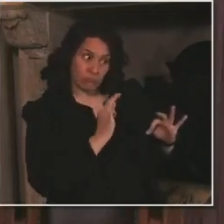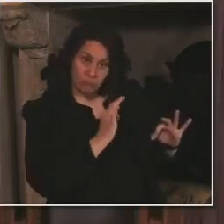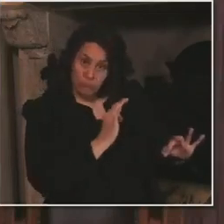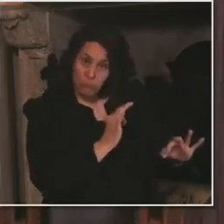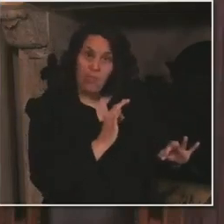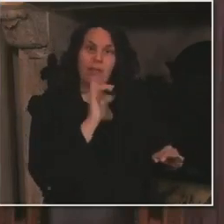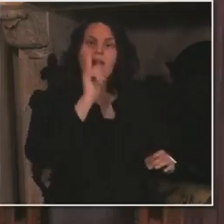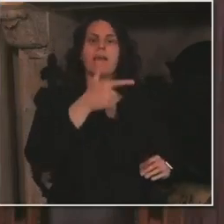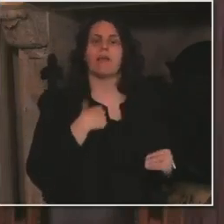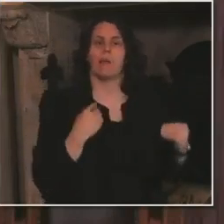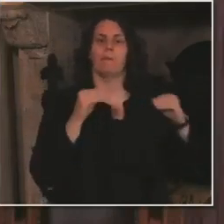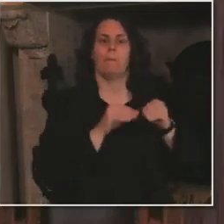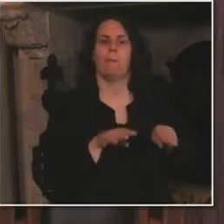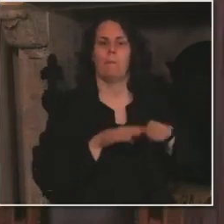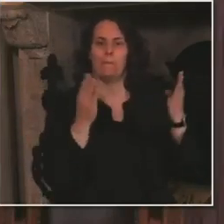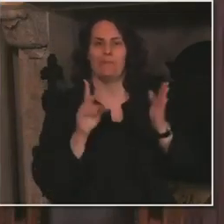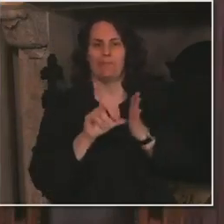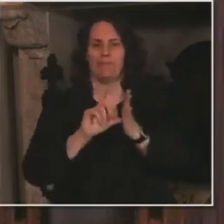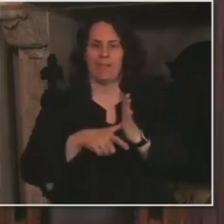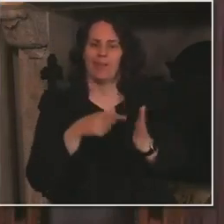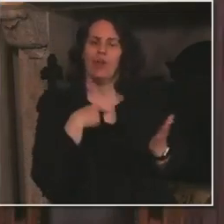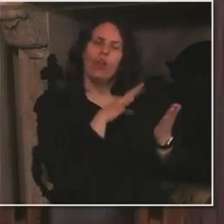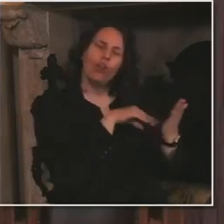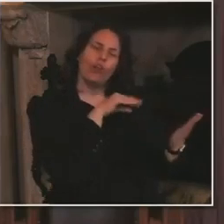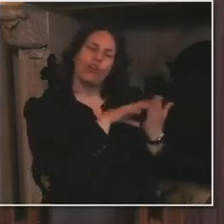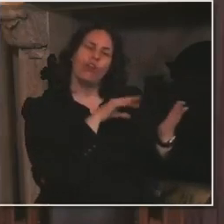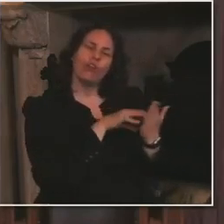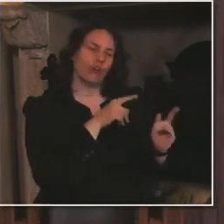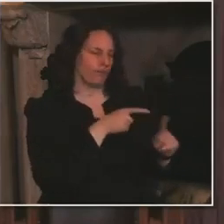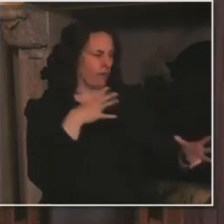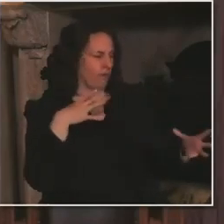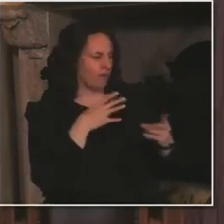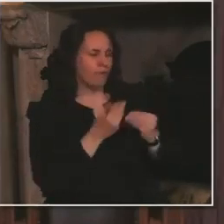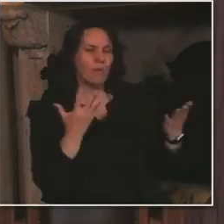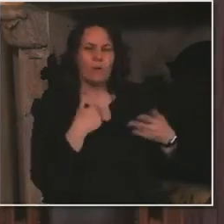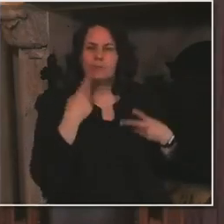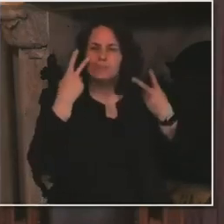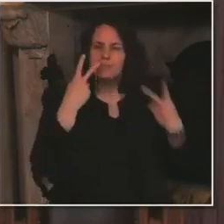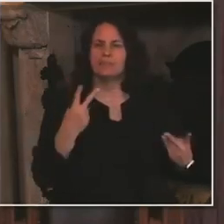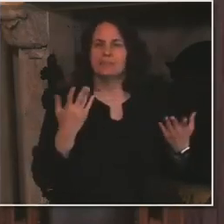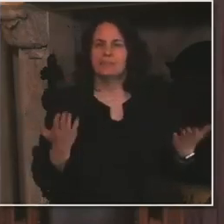the Safer at Home ends. So we're headed in the right direction, folks,